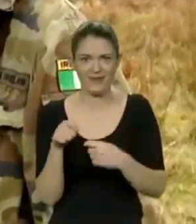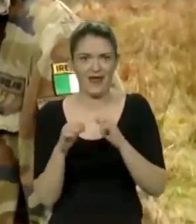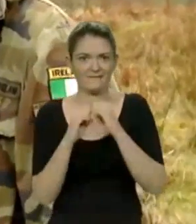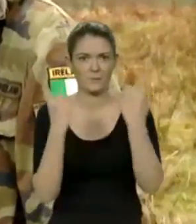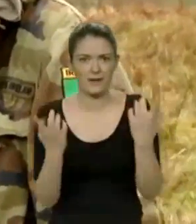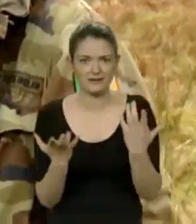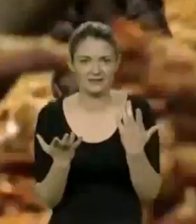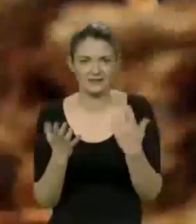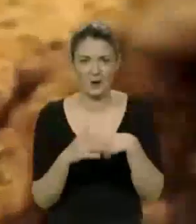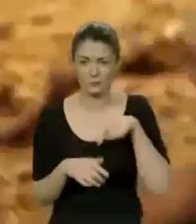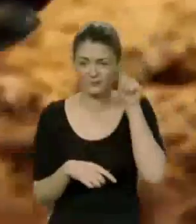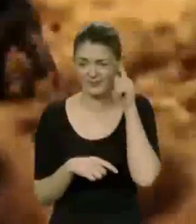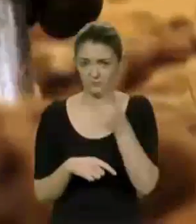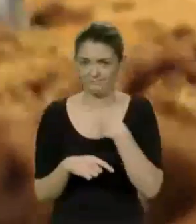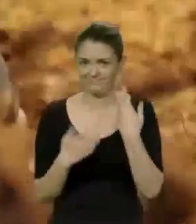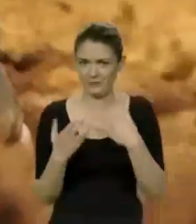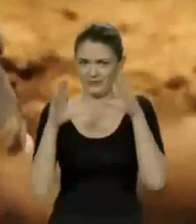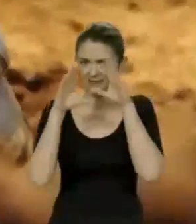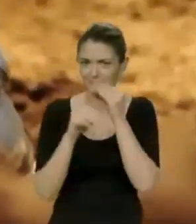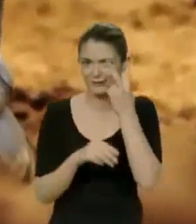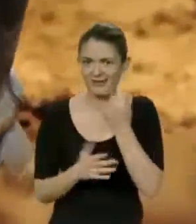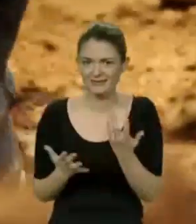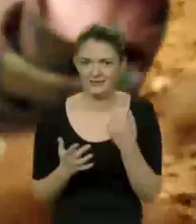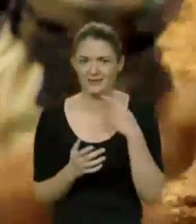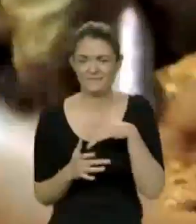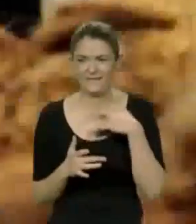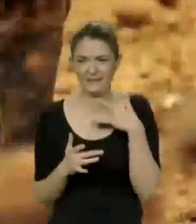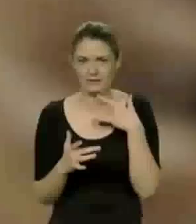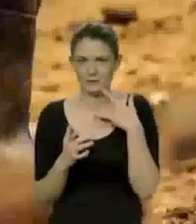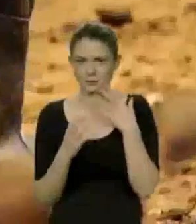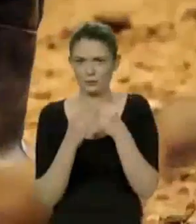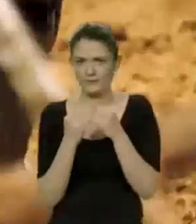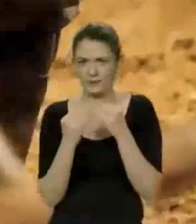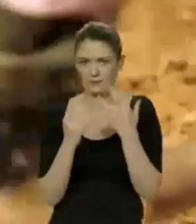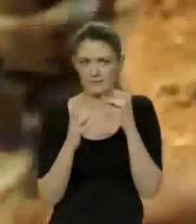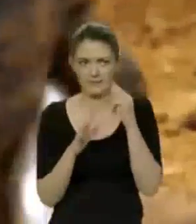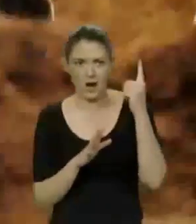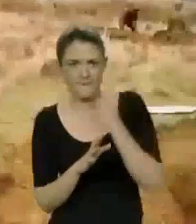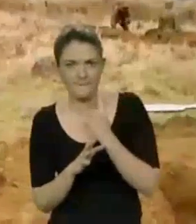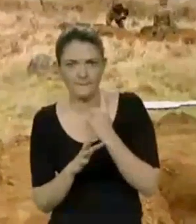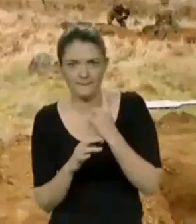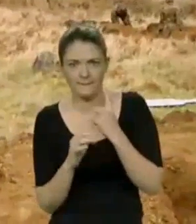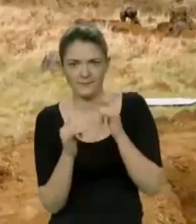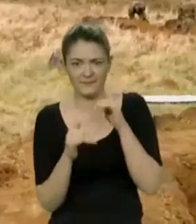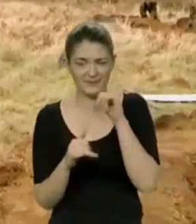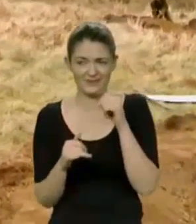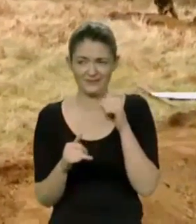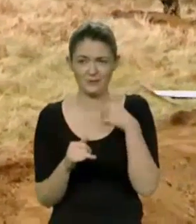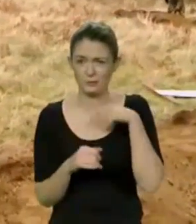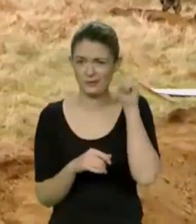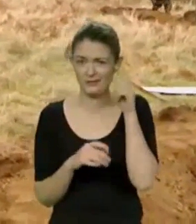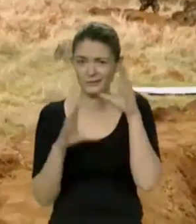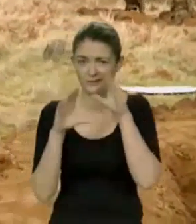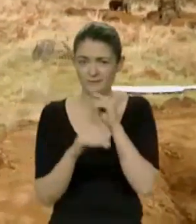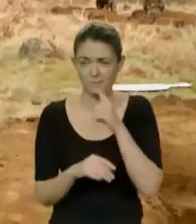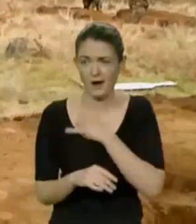than everyone else's. I don't think we're going to sleep tonight. Like, even if we do, like, you feel like something's going to come, like, so I